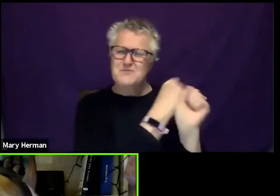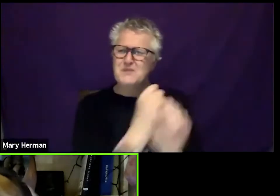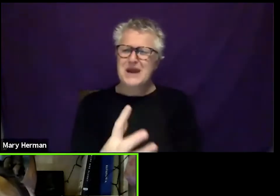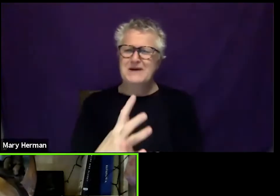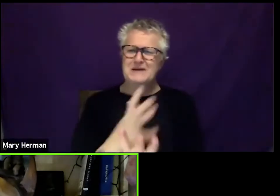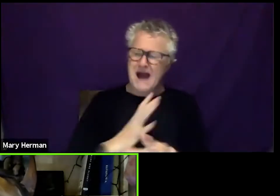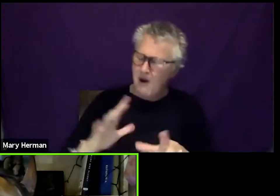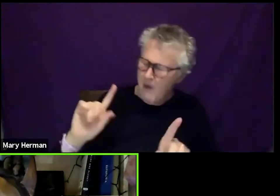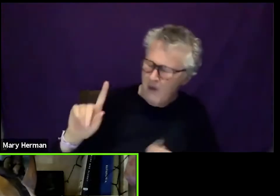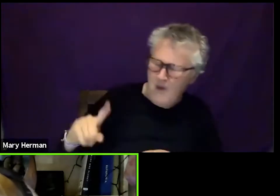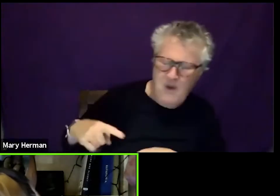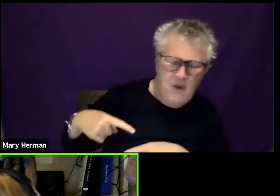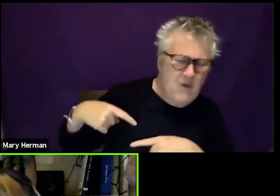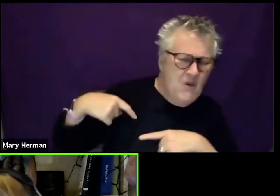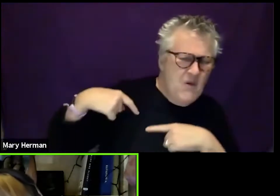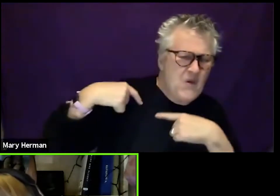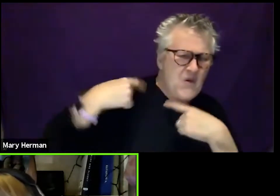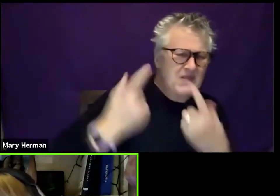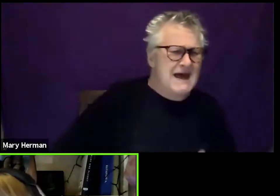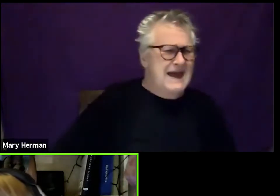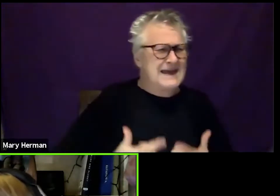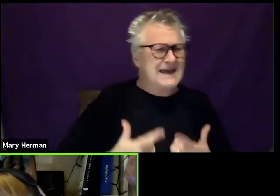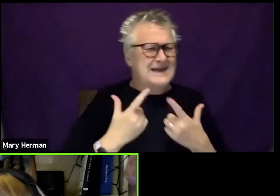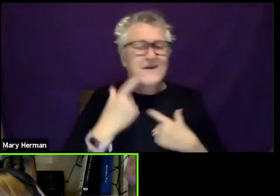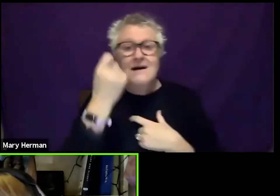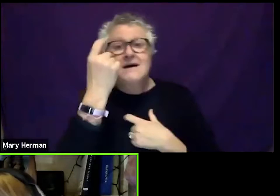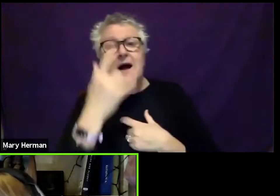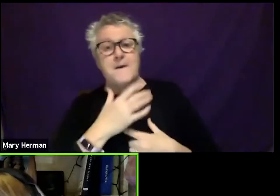partner and we met online, and